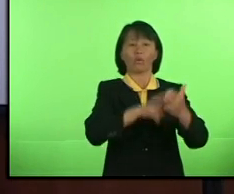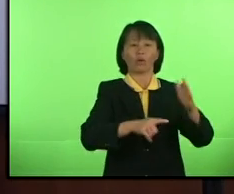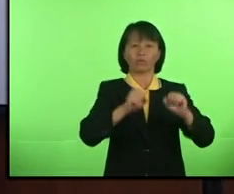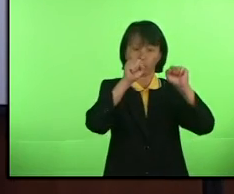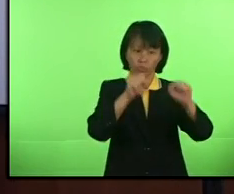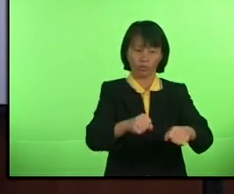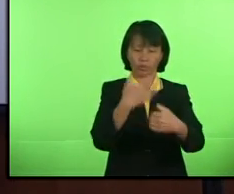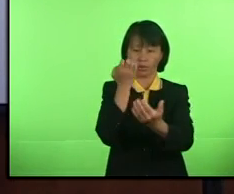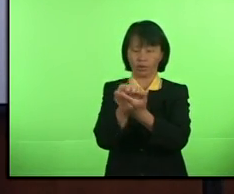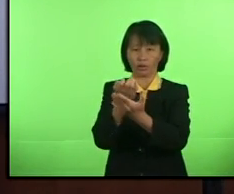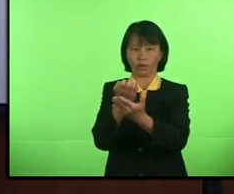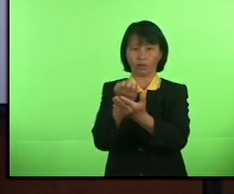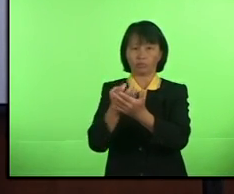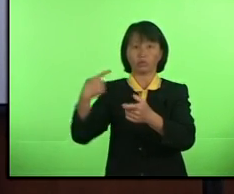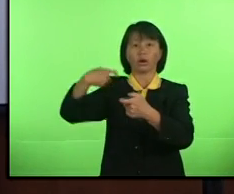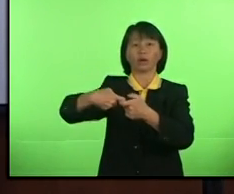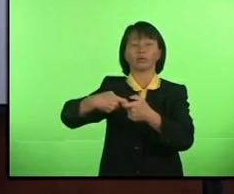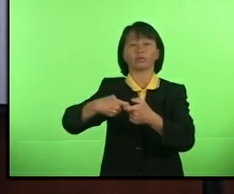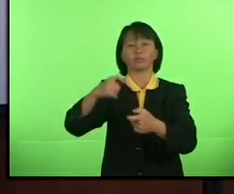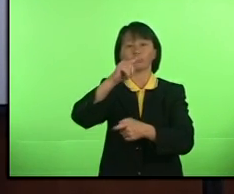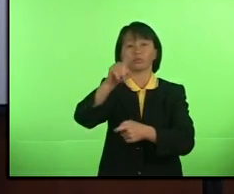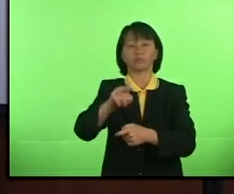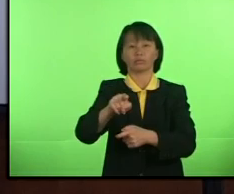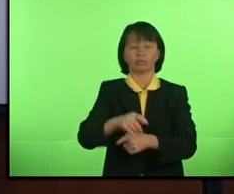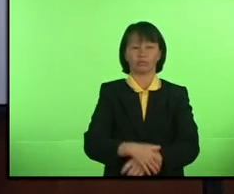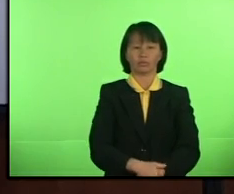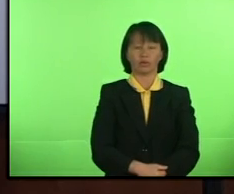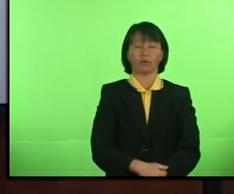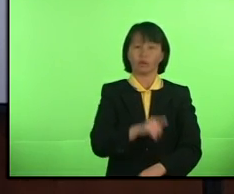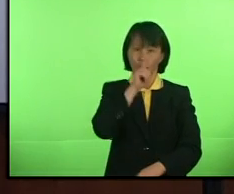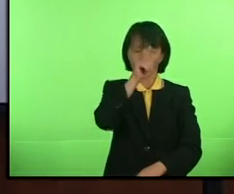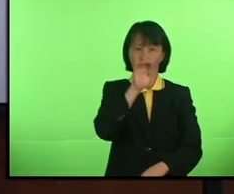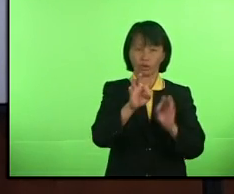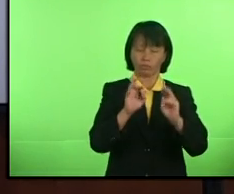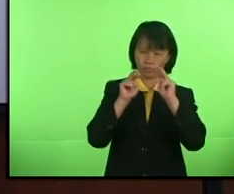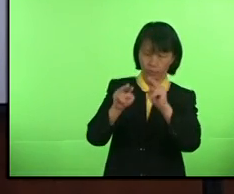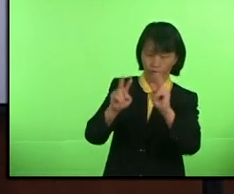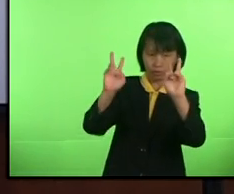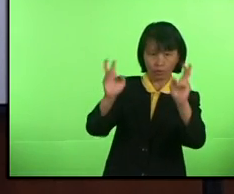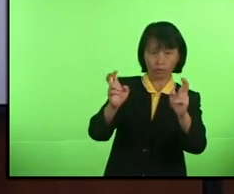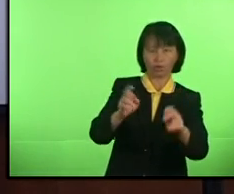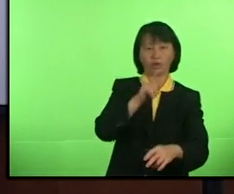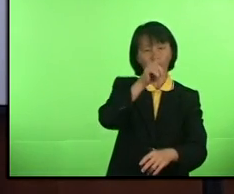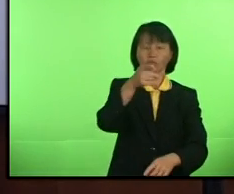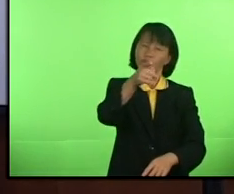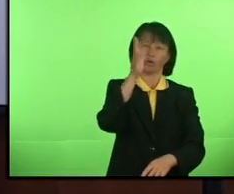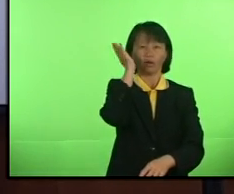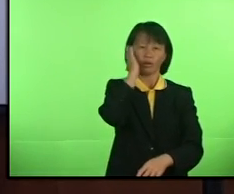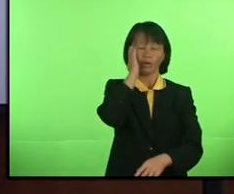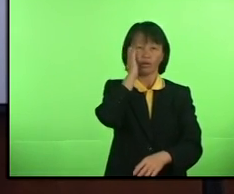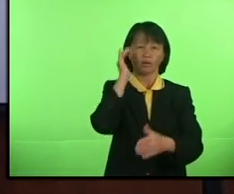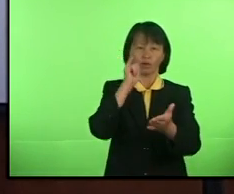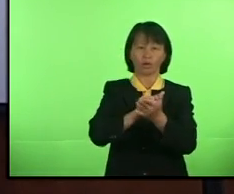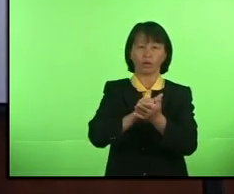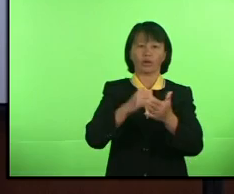possible economic consequences? Okay, so definitely if you look at this topic, you definitely know that this